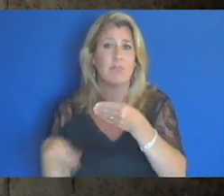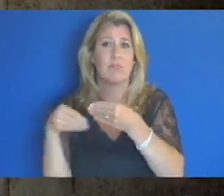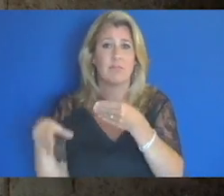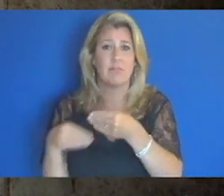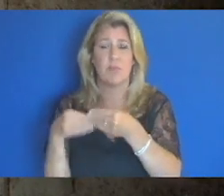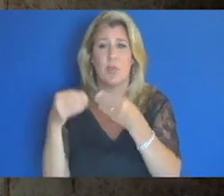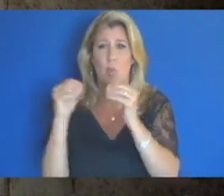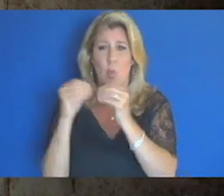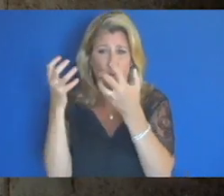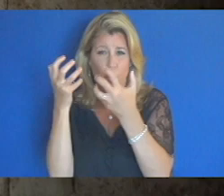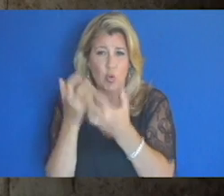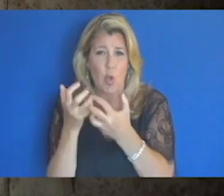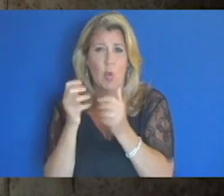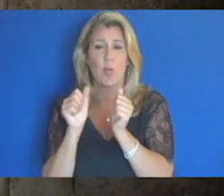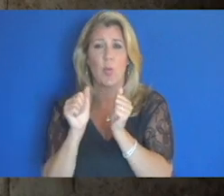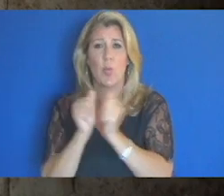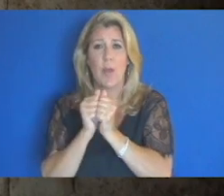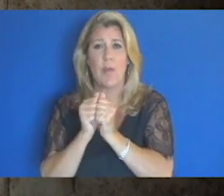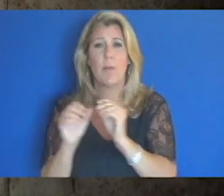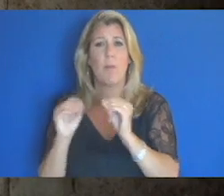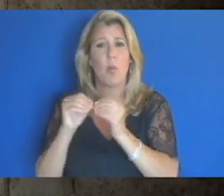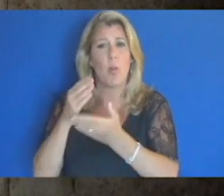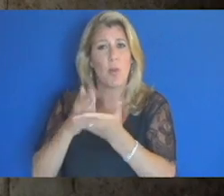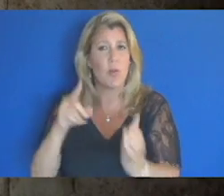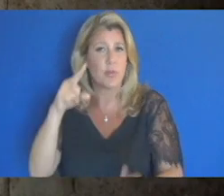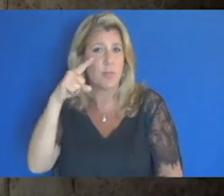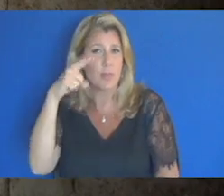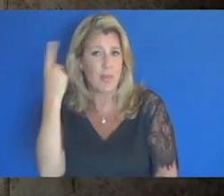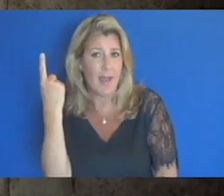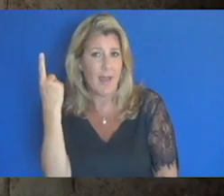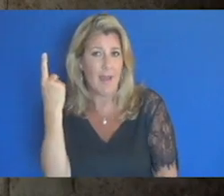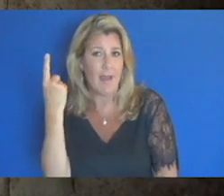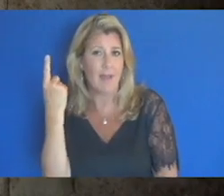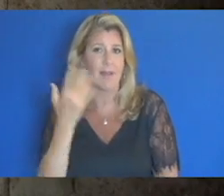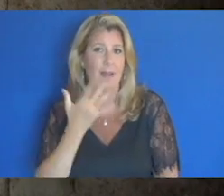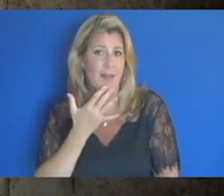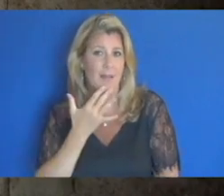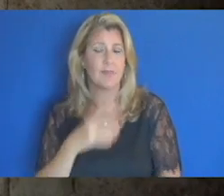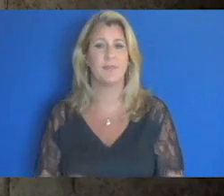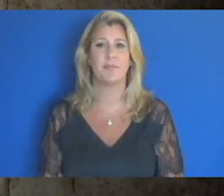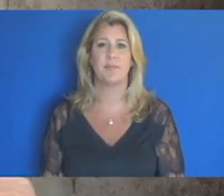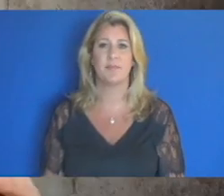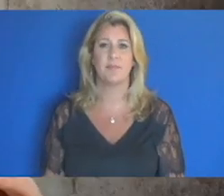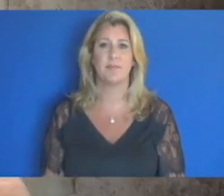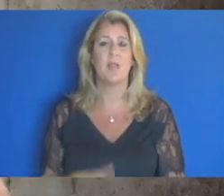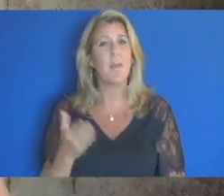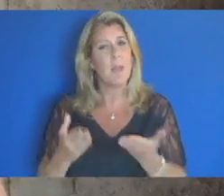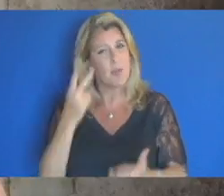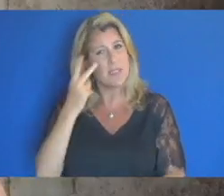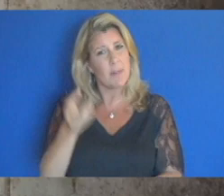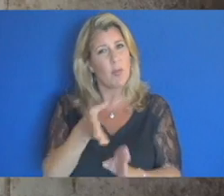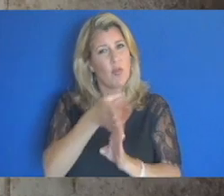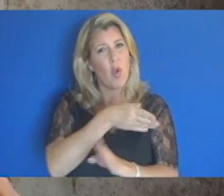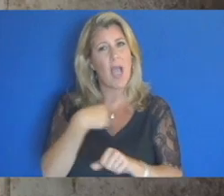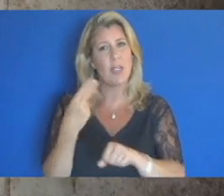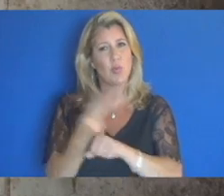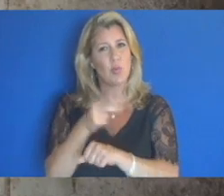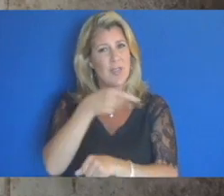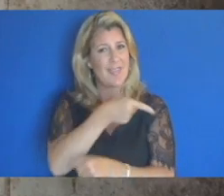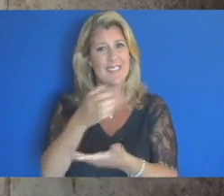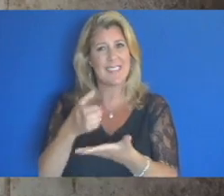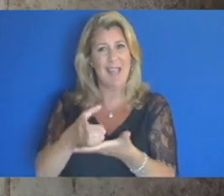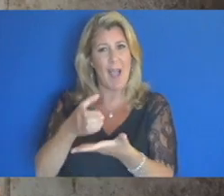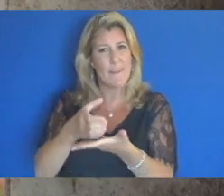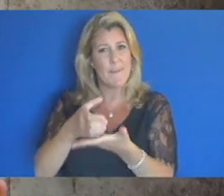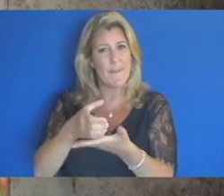continue going to darken up this Plum Crazy by adding more parts of black. Probably you have seen me using